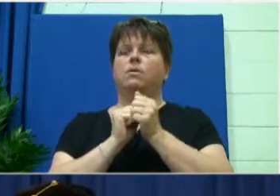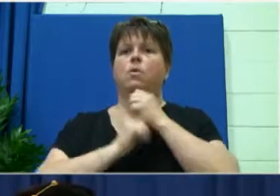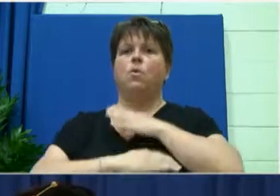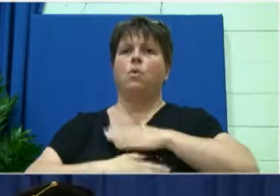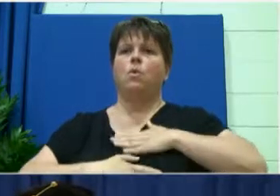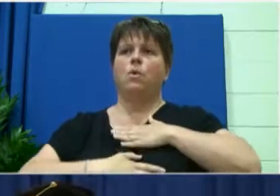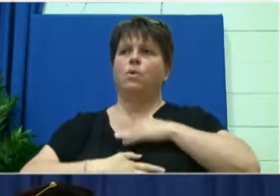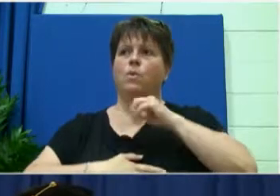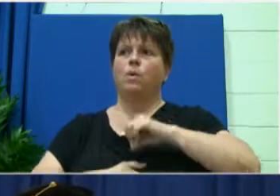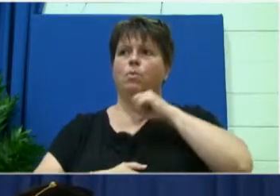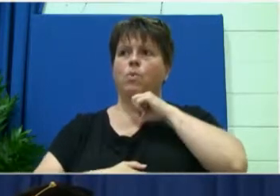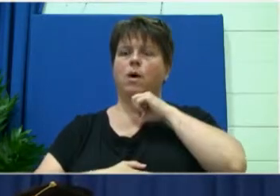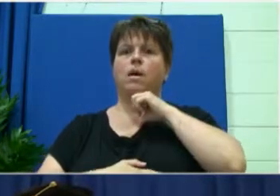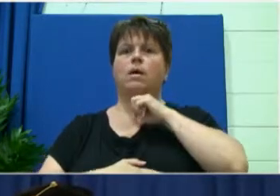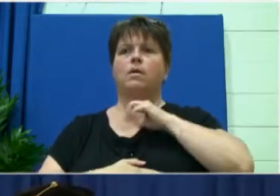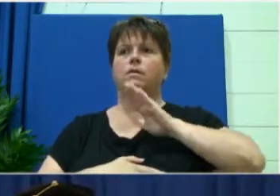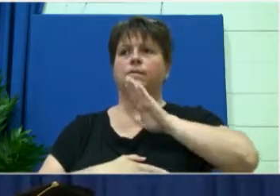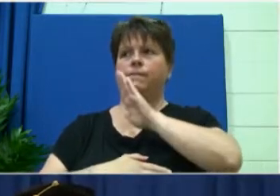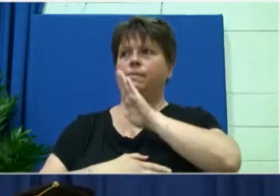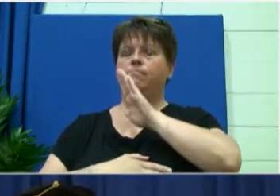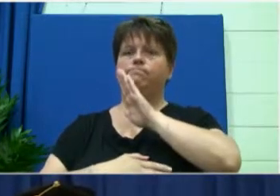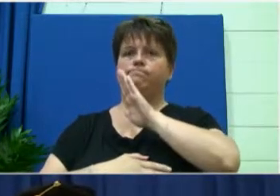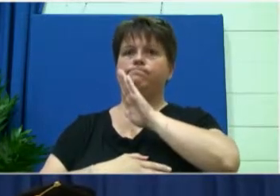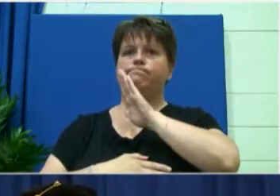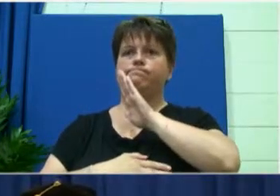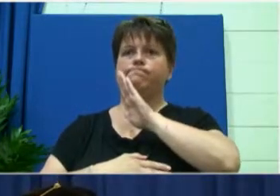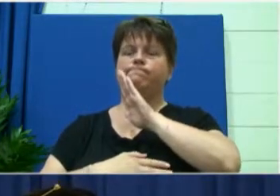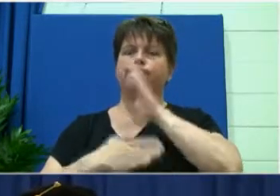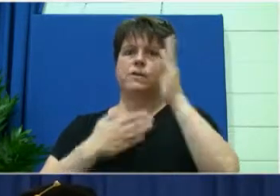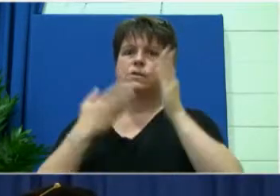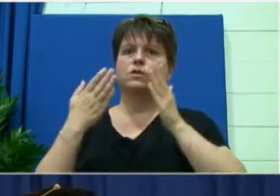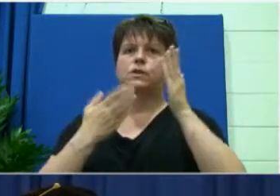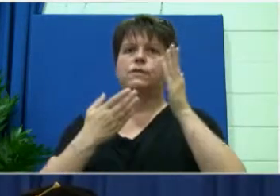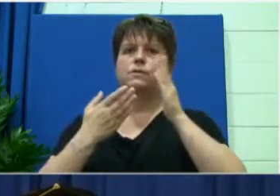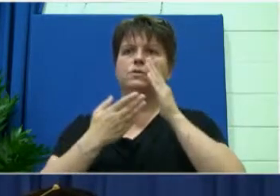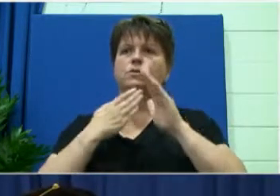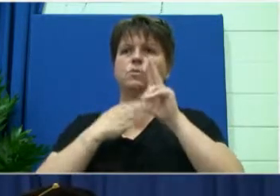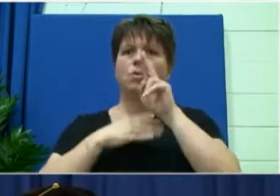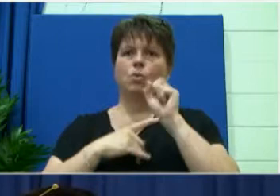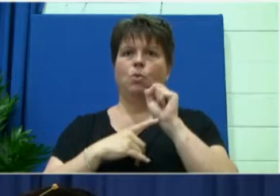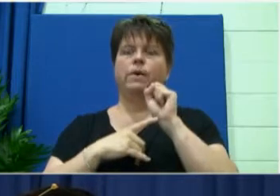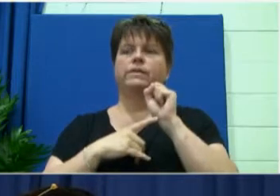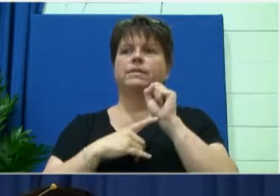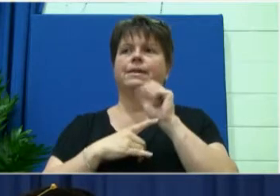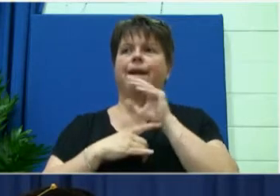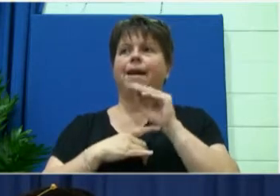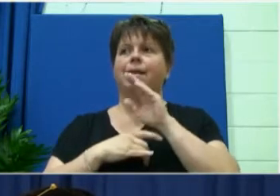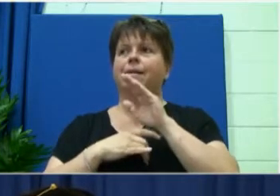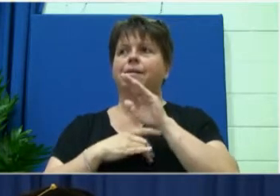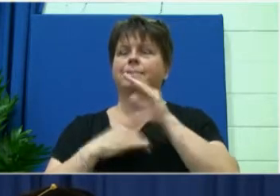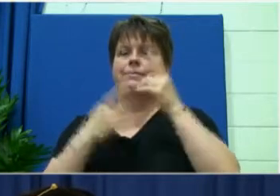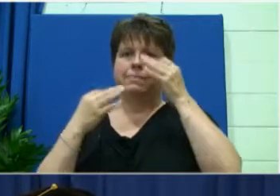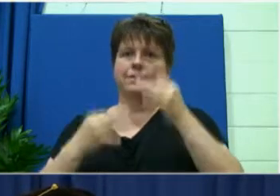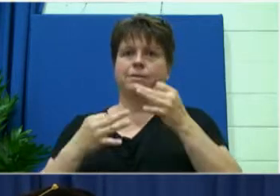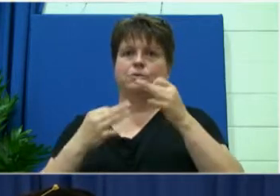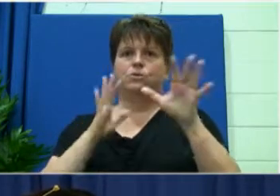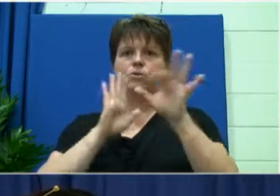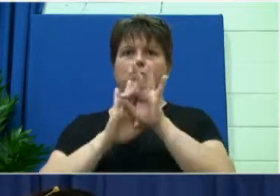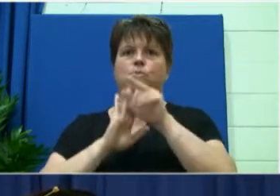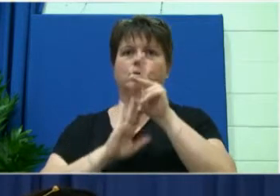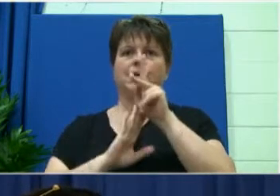are so very proud of Zachary and his service to our country and his decision to